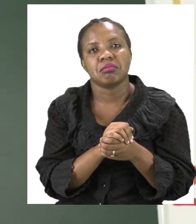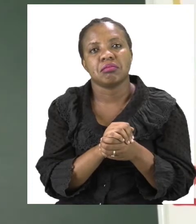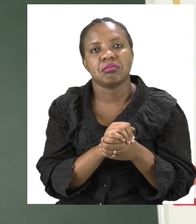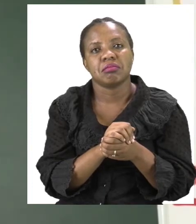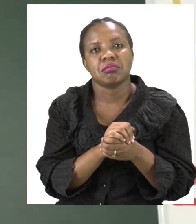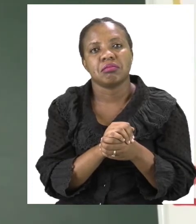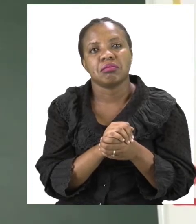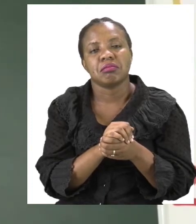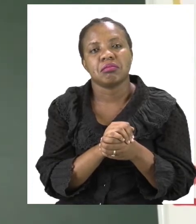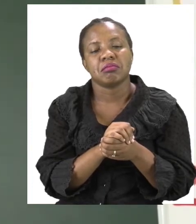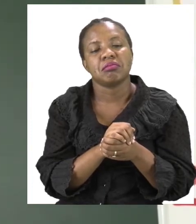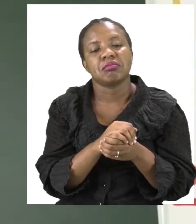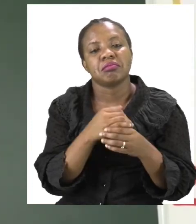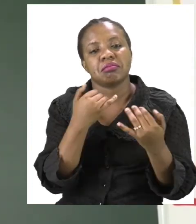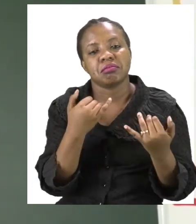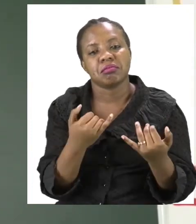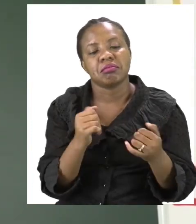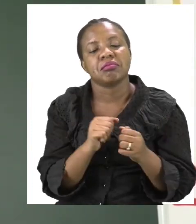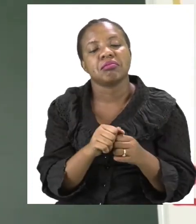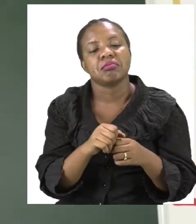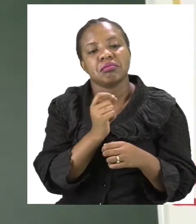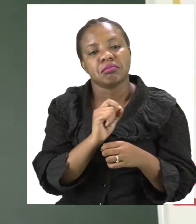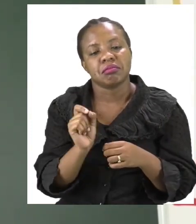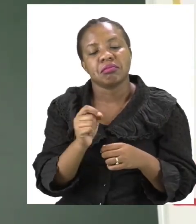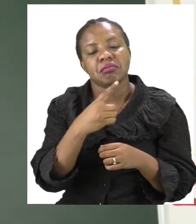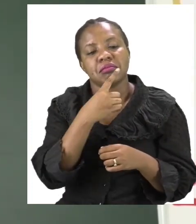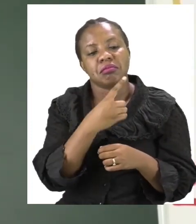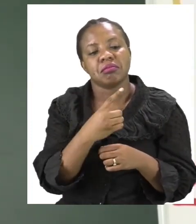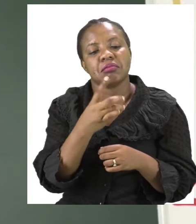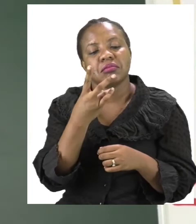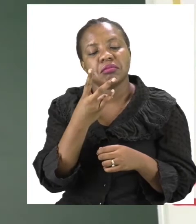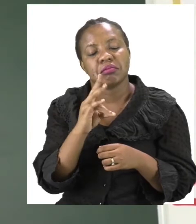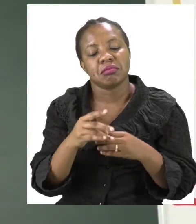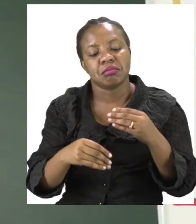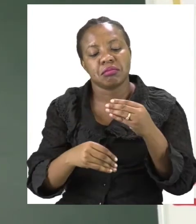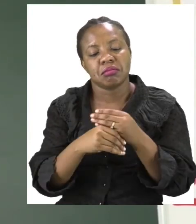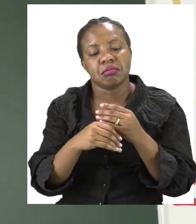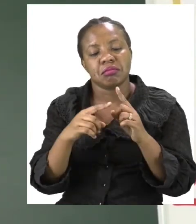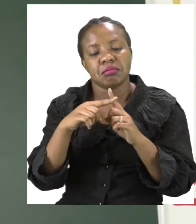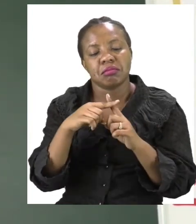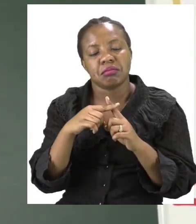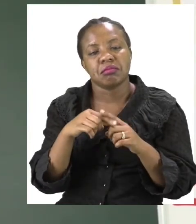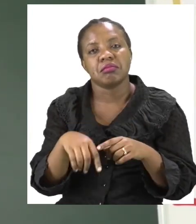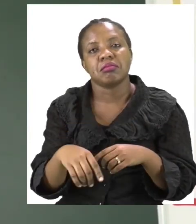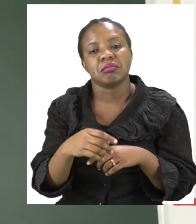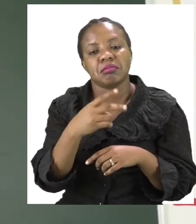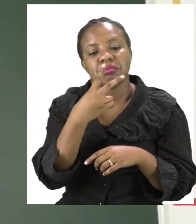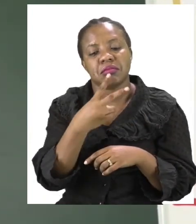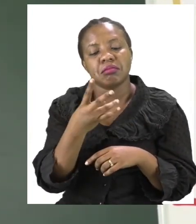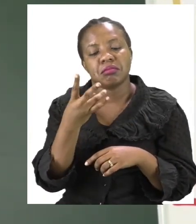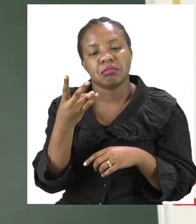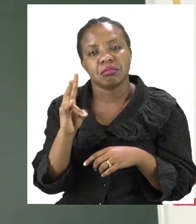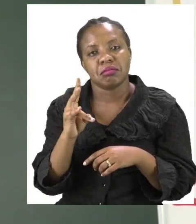it 17 plus 27. And you can use your counters if